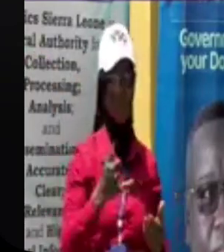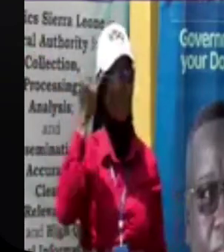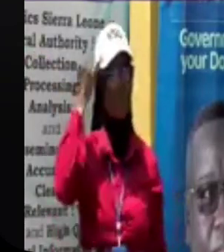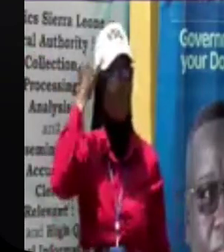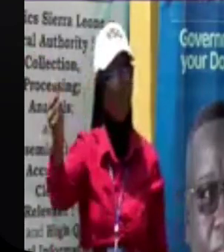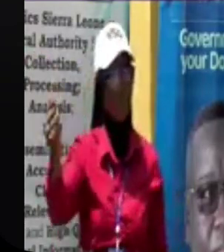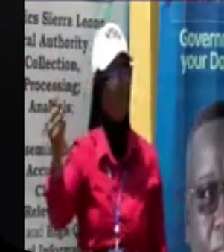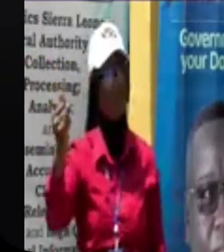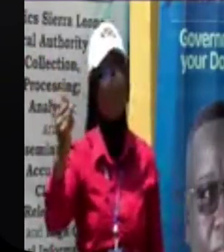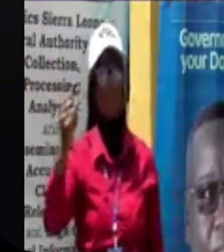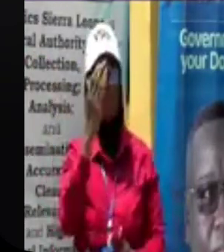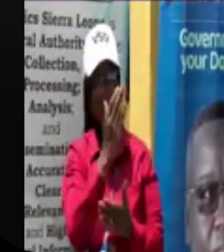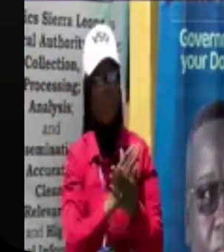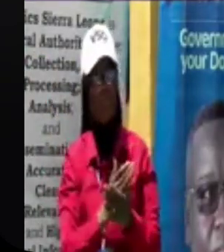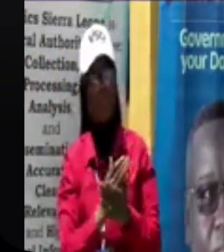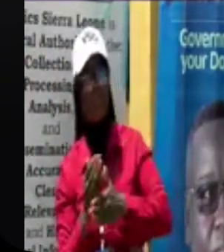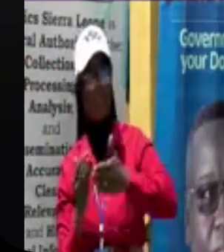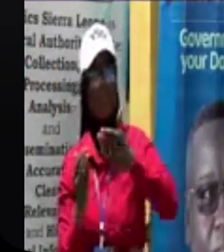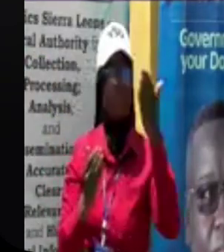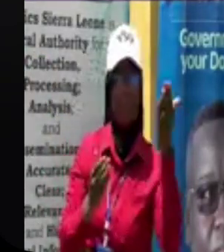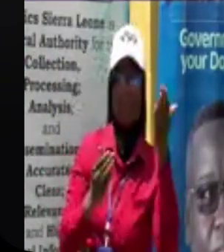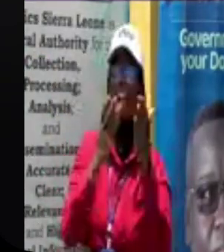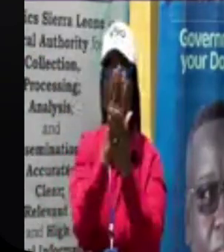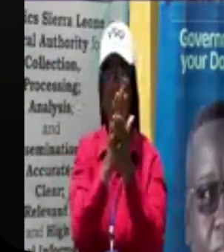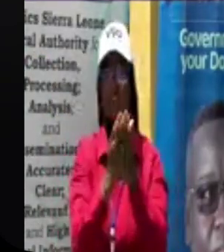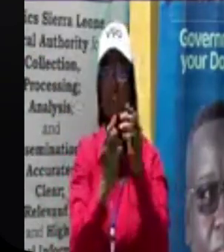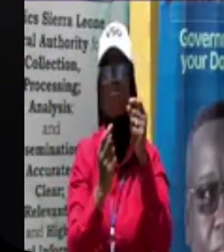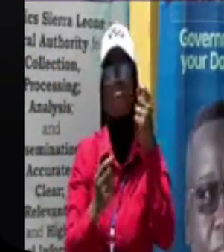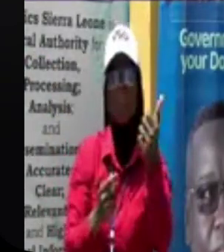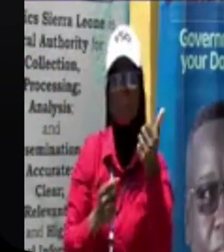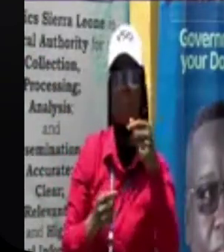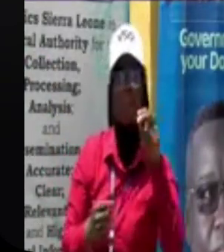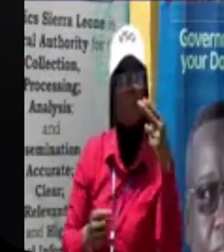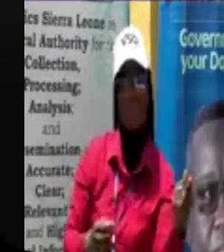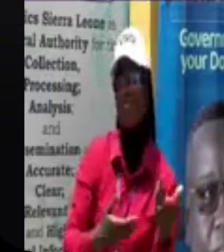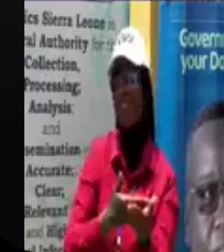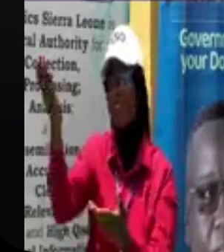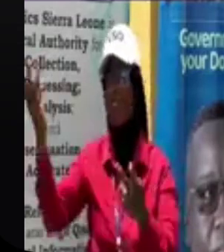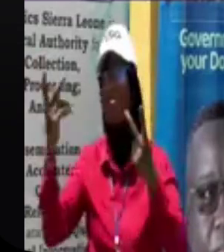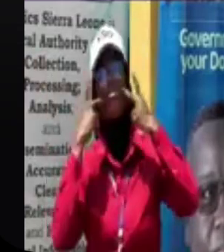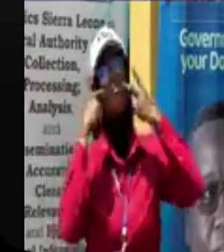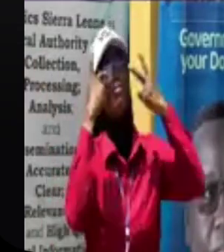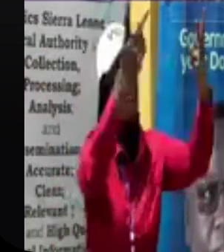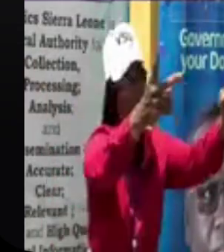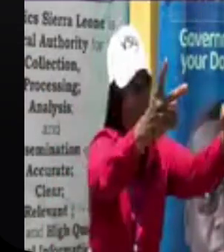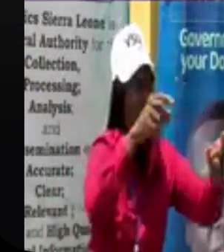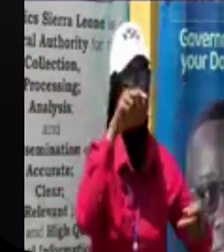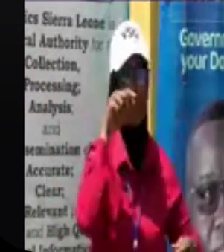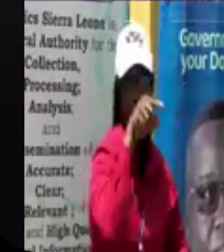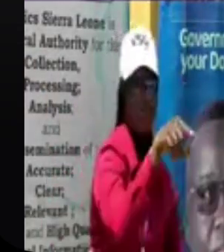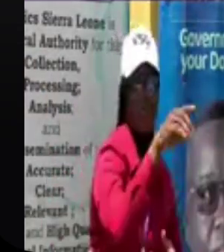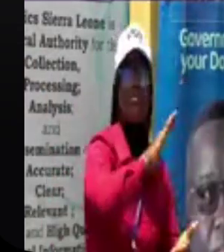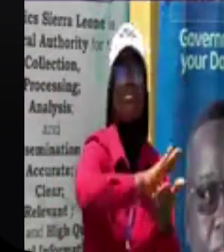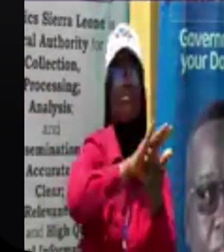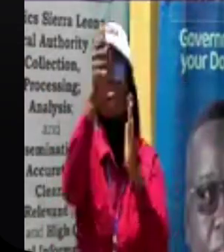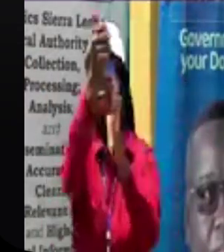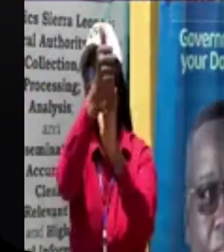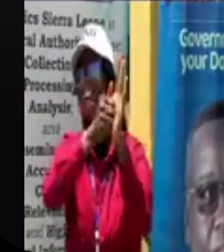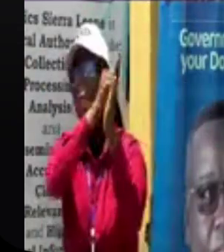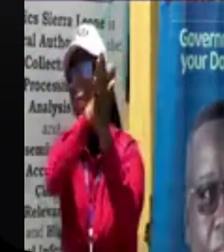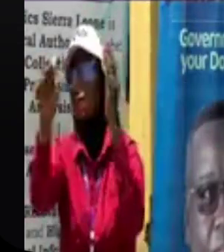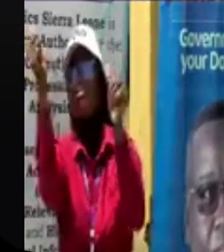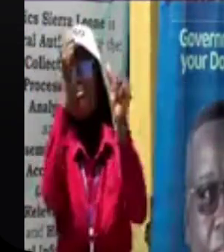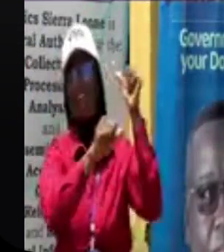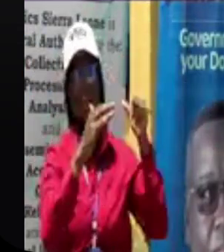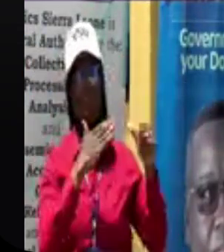don't link safe. I know they don't show it. Now that make a while we all go. They are not go see. This is not clear accountability for